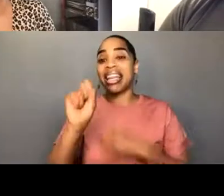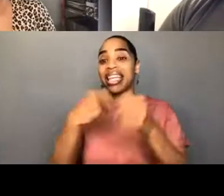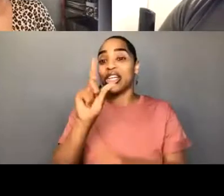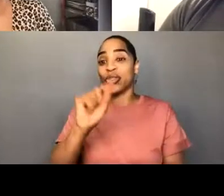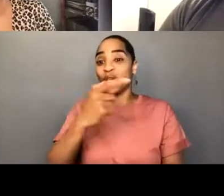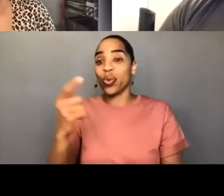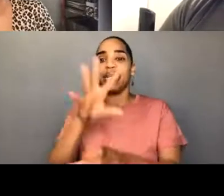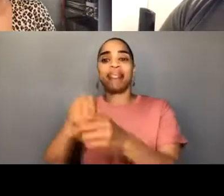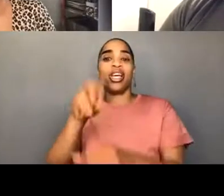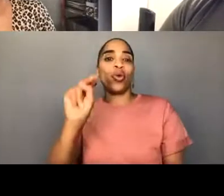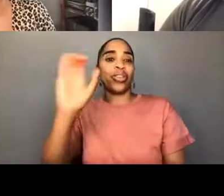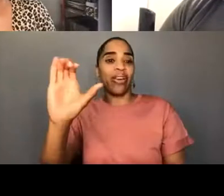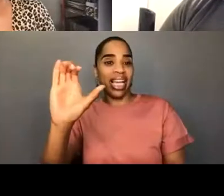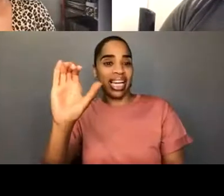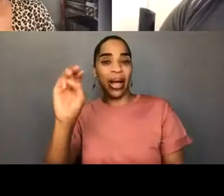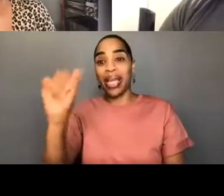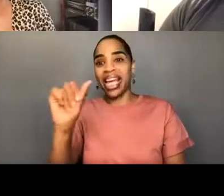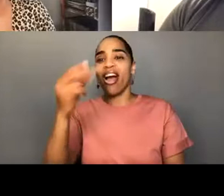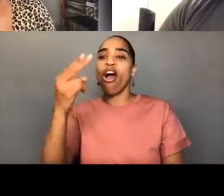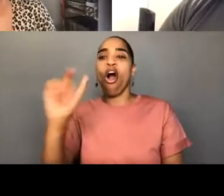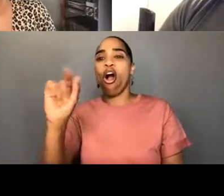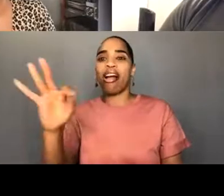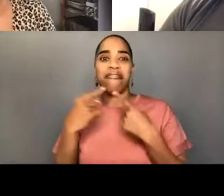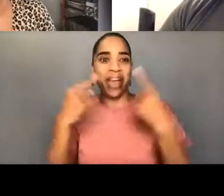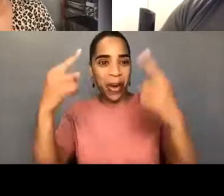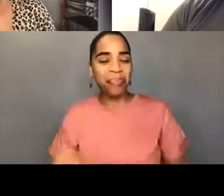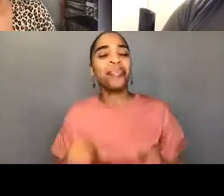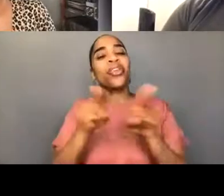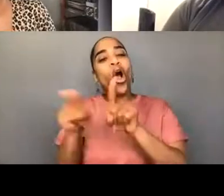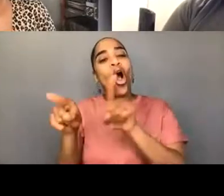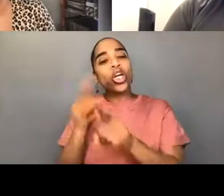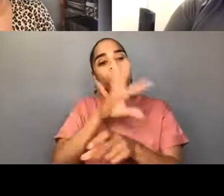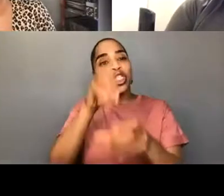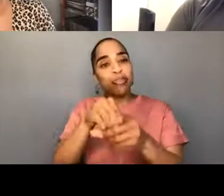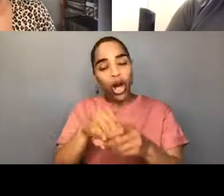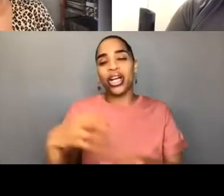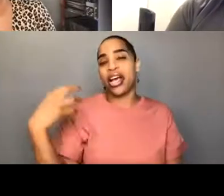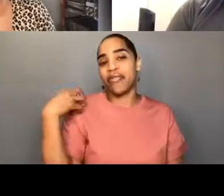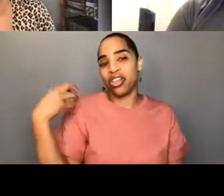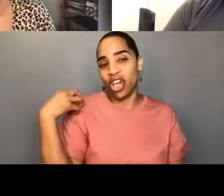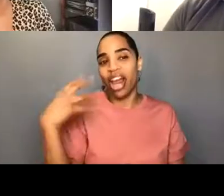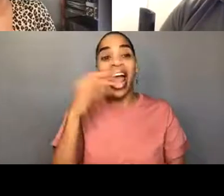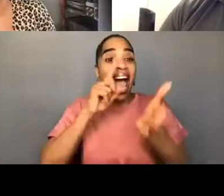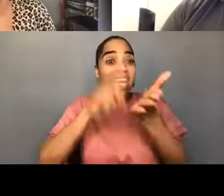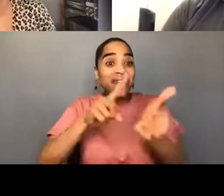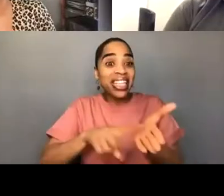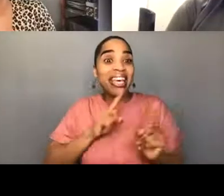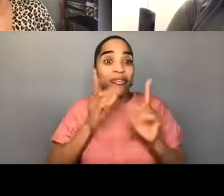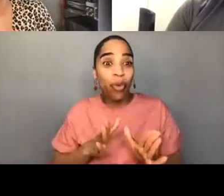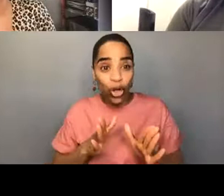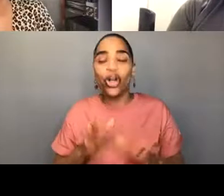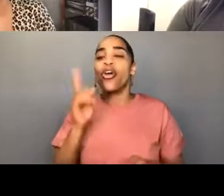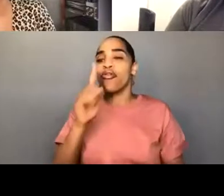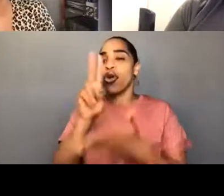into the North Carolina Media Hall of Fame. She also serves as the Knight Chair of Race and Investigative Reporting at